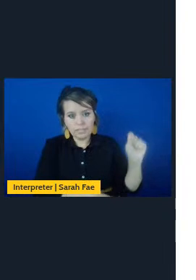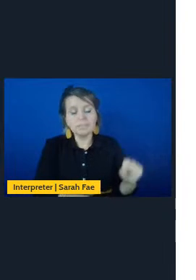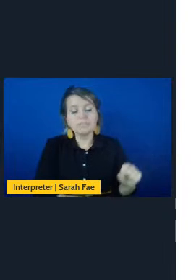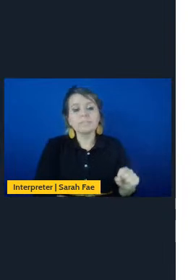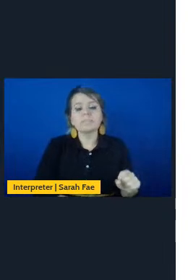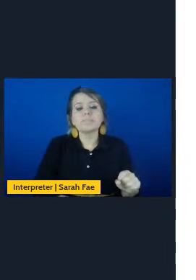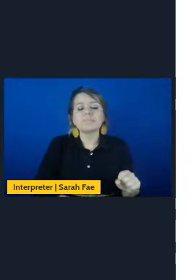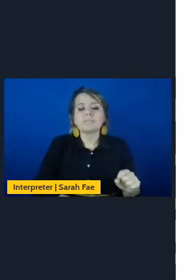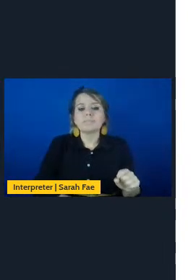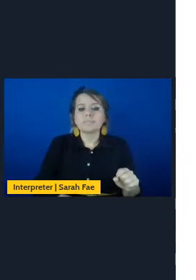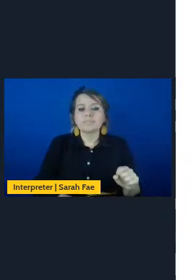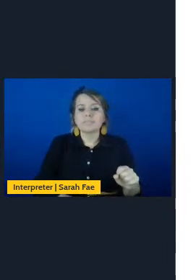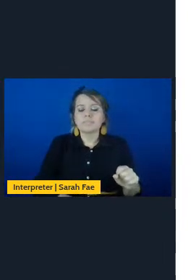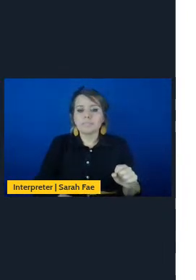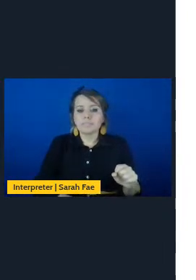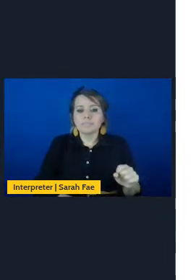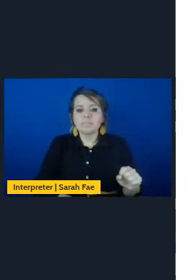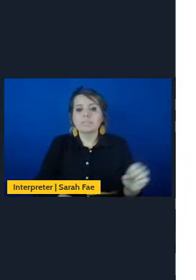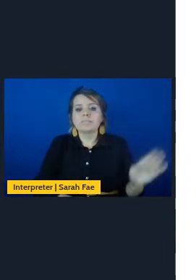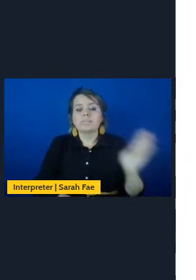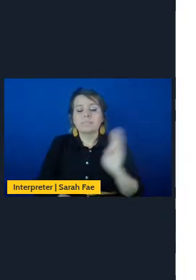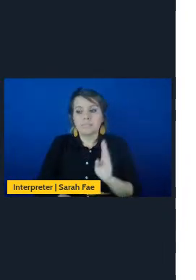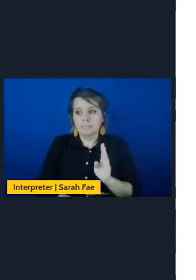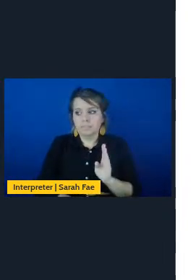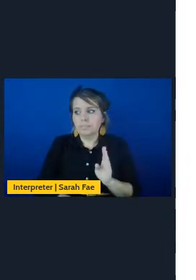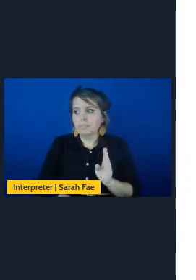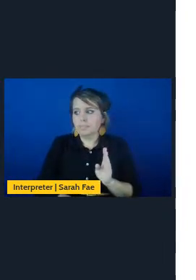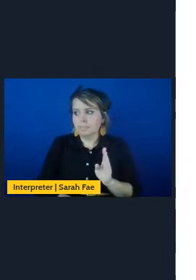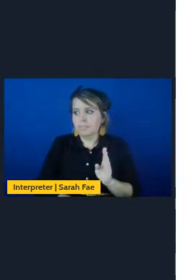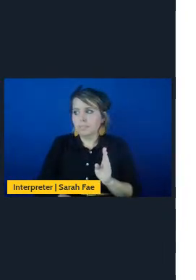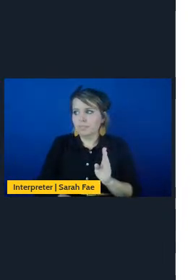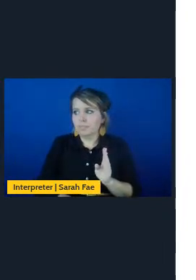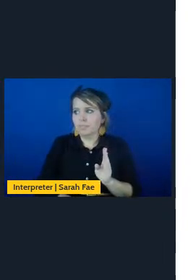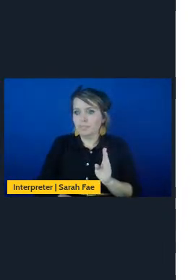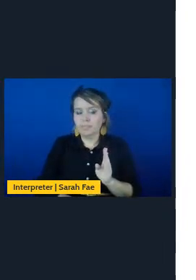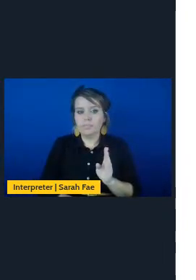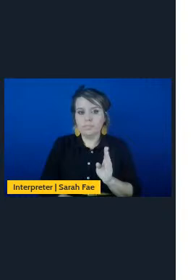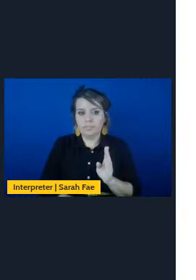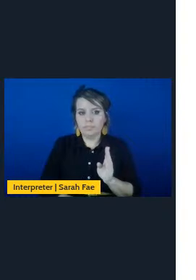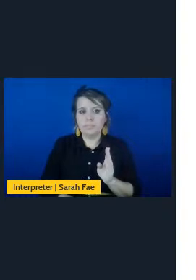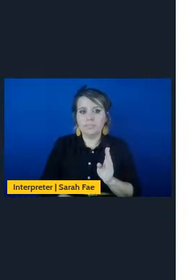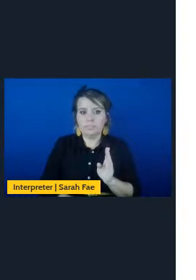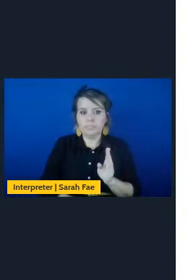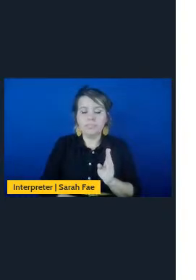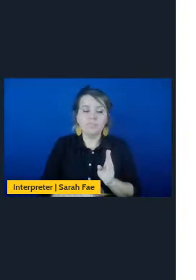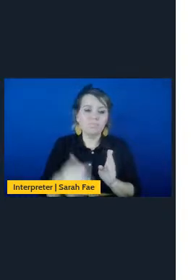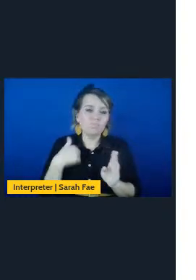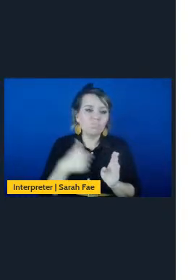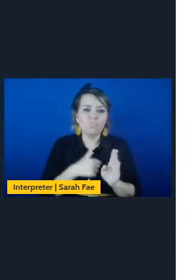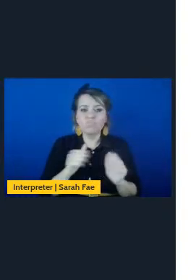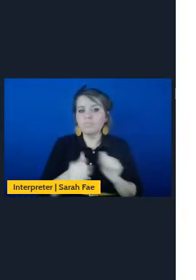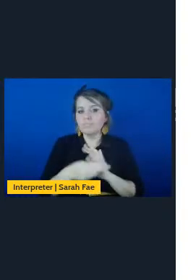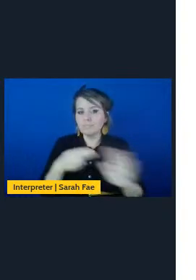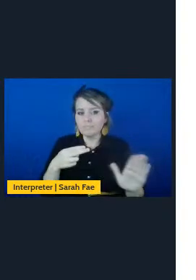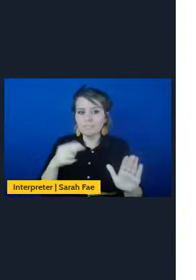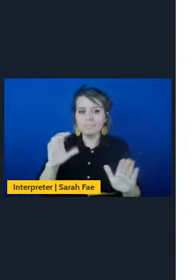pipeline, we came with our library, the opinionated CDK pipeline.